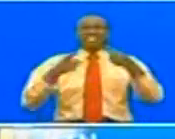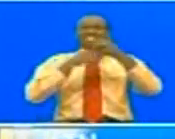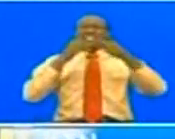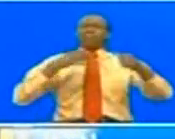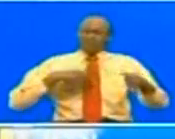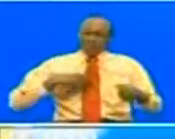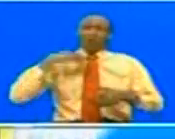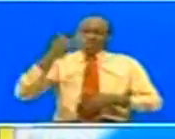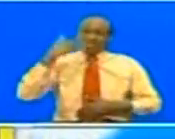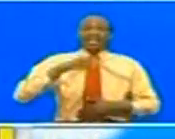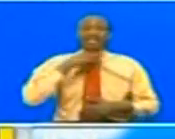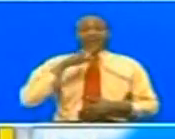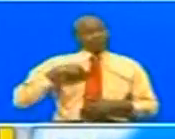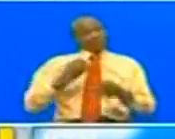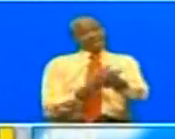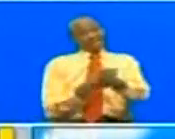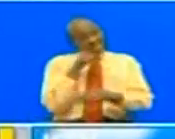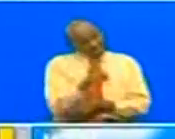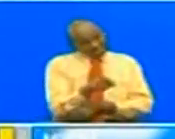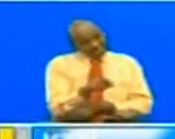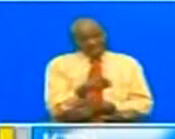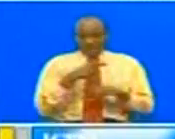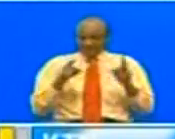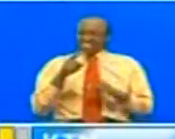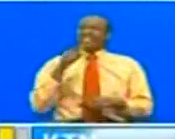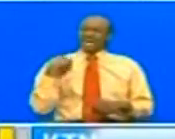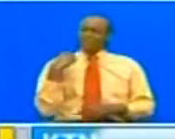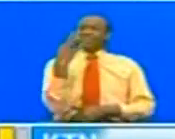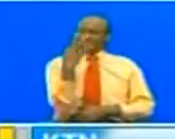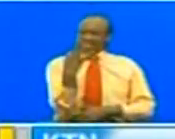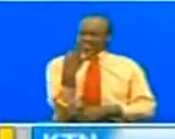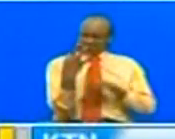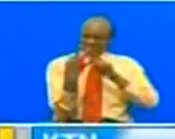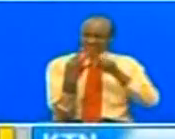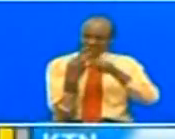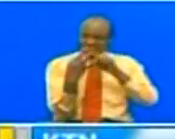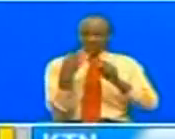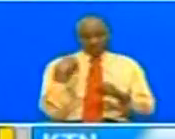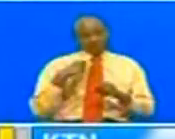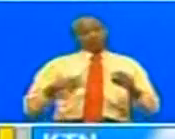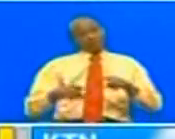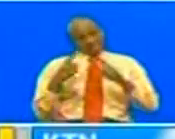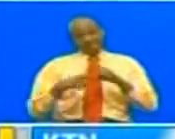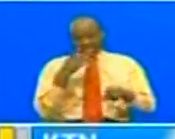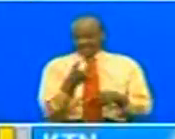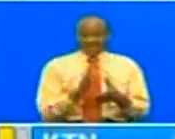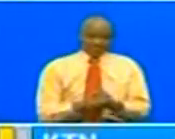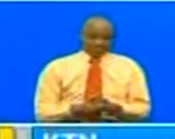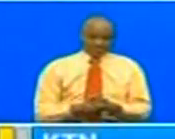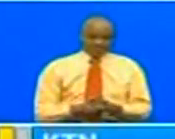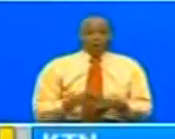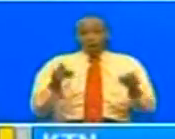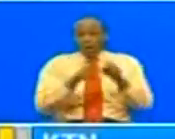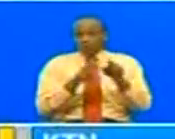in Kenya every day, ranking the disease the third killer disease after infectious and cardiovascular diseases in the country,